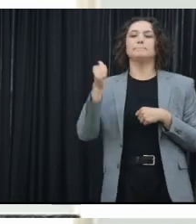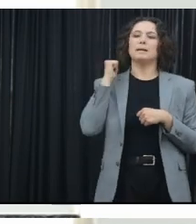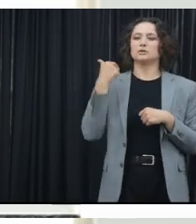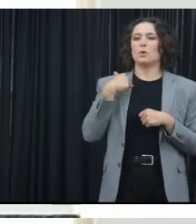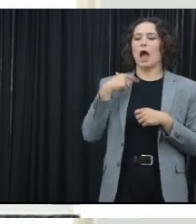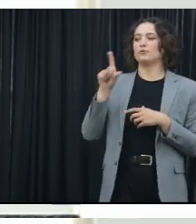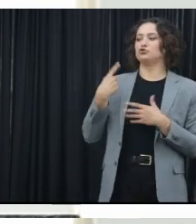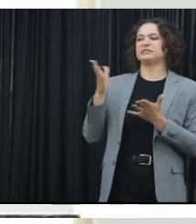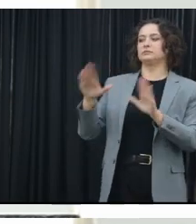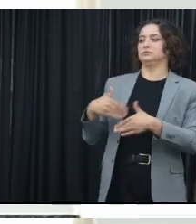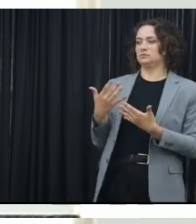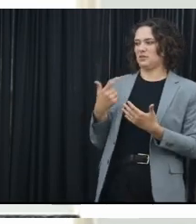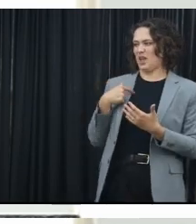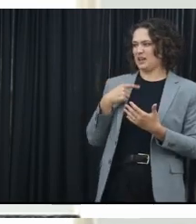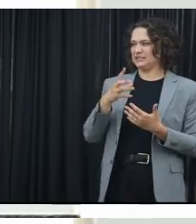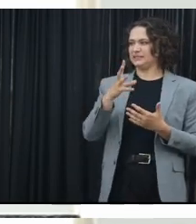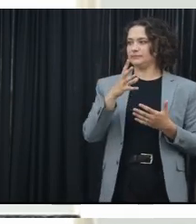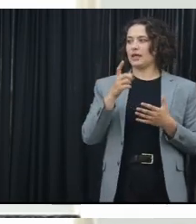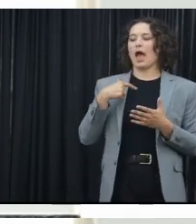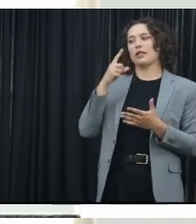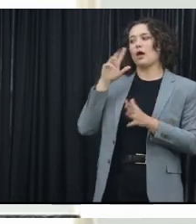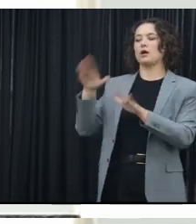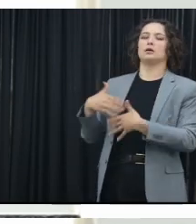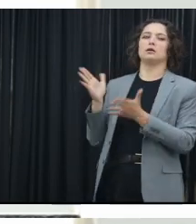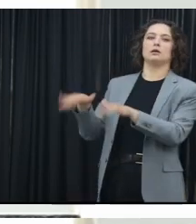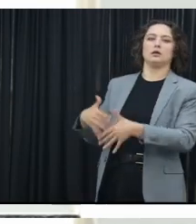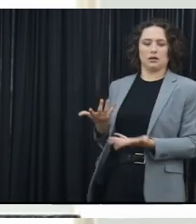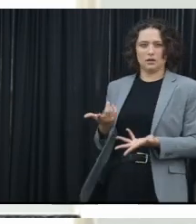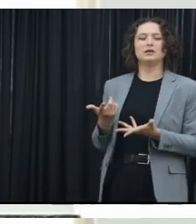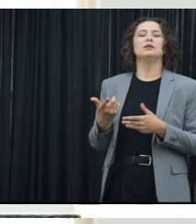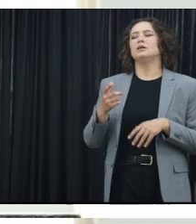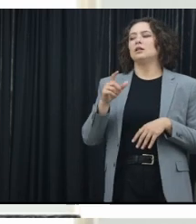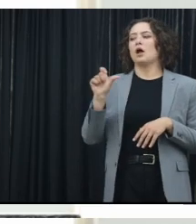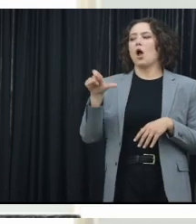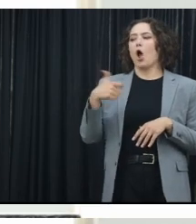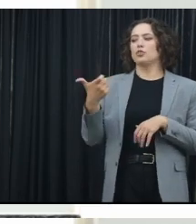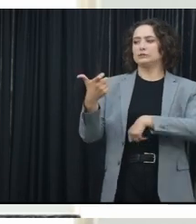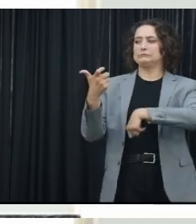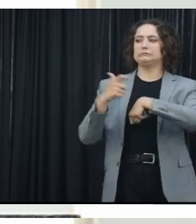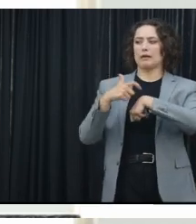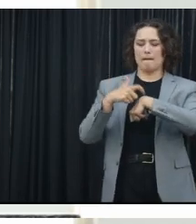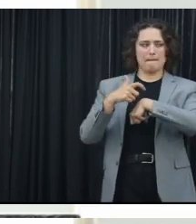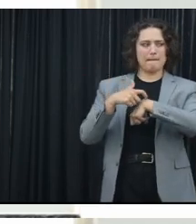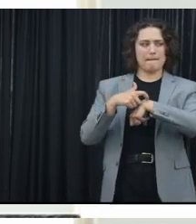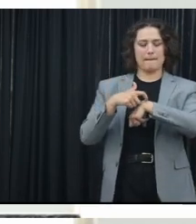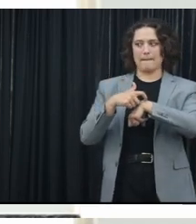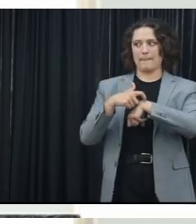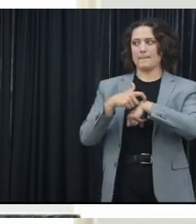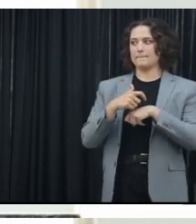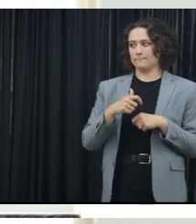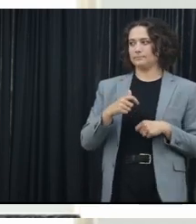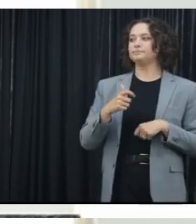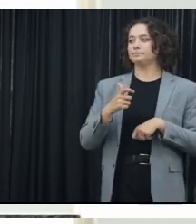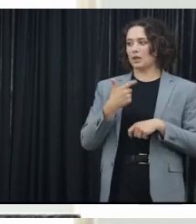whatever, whatever. And there was another time that rented a place, and this was a house.